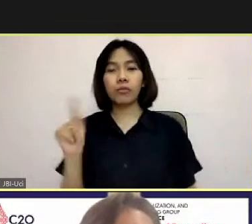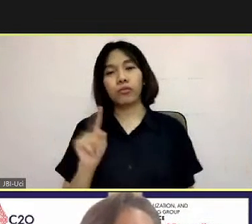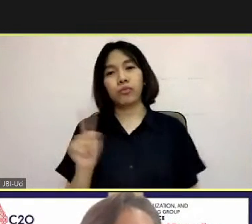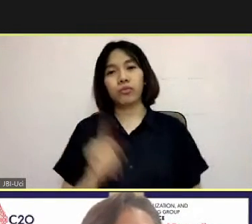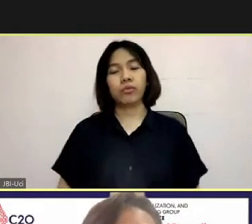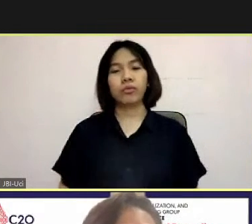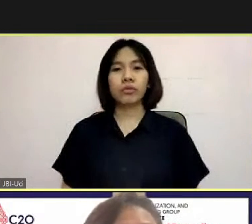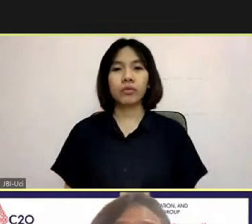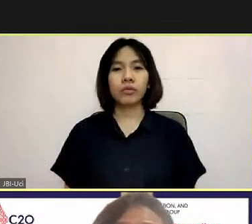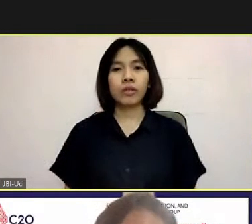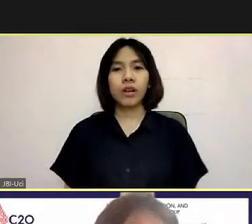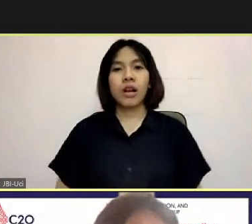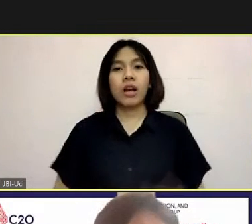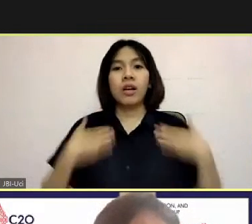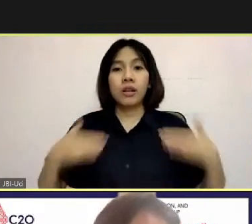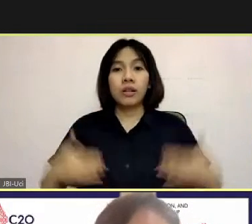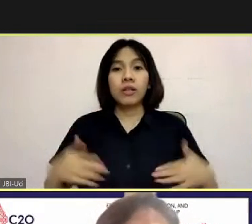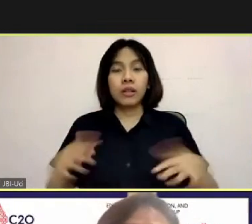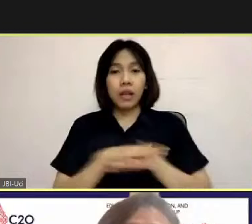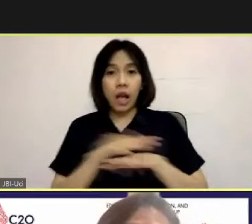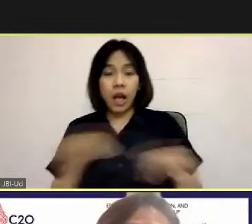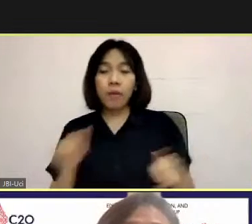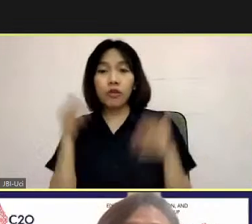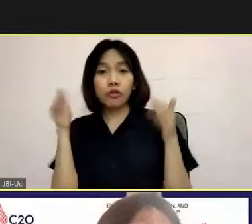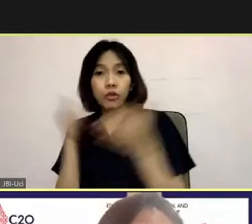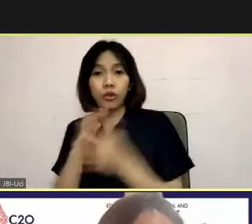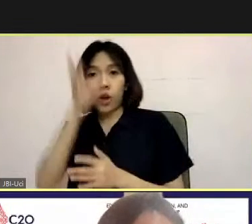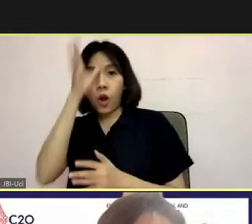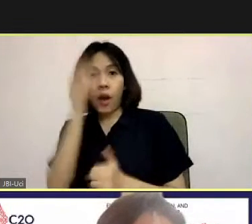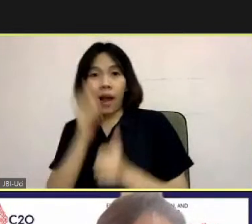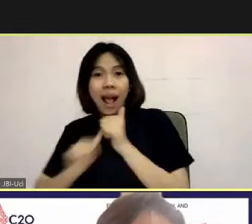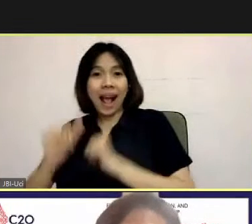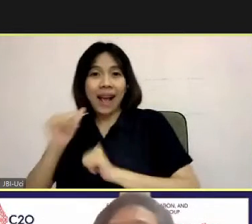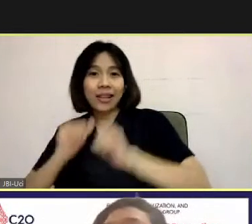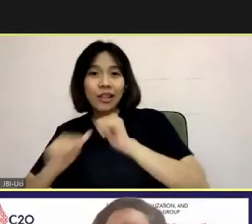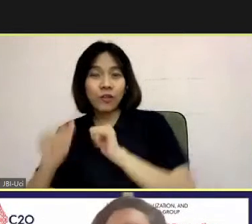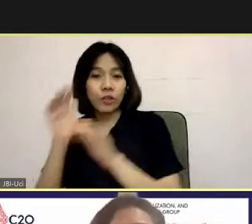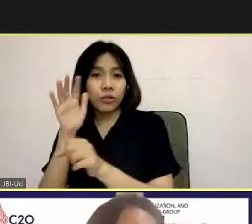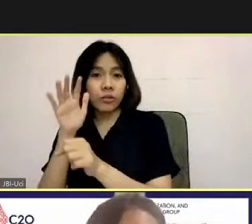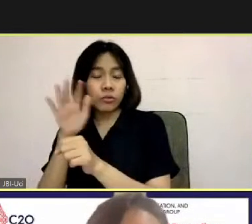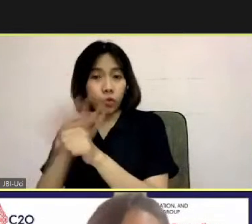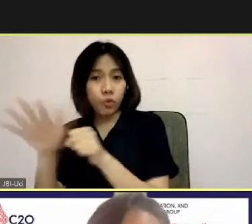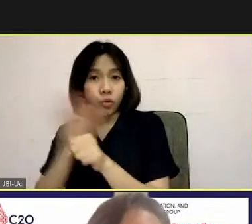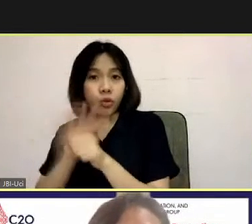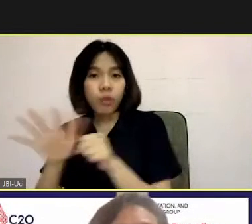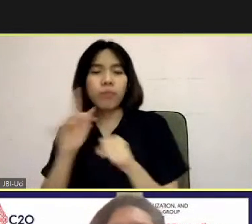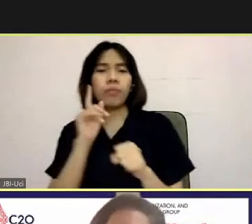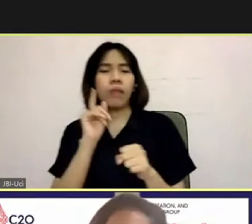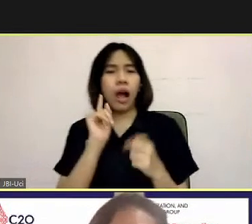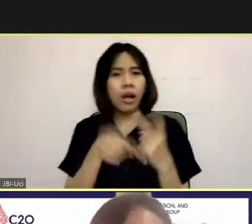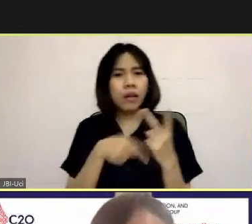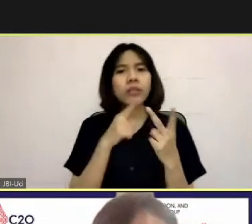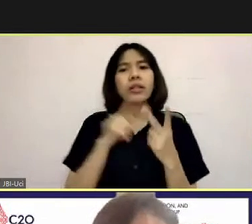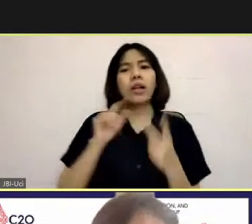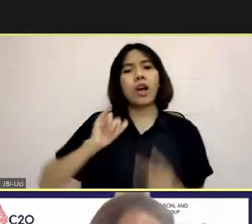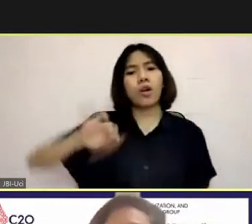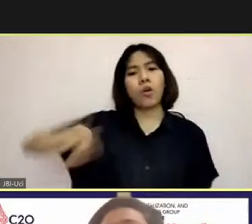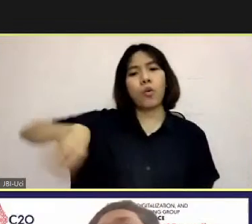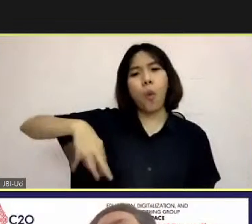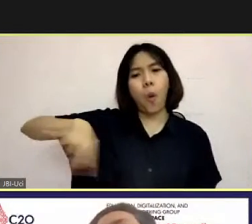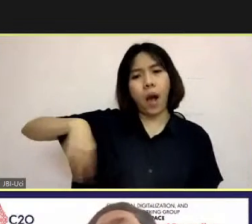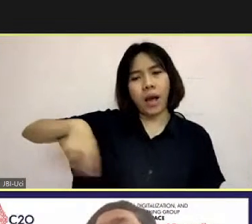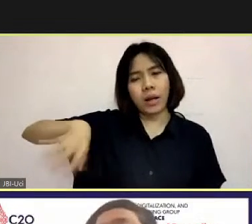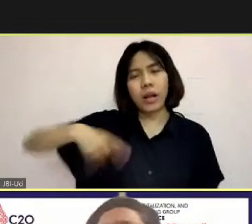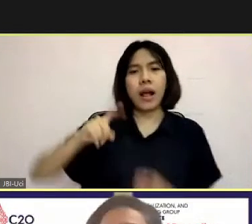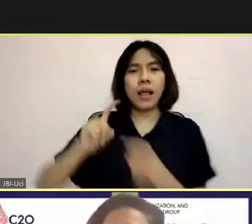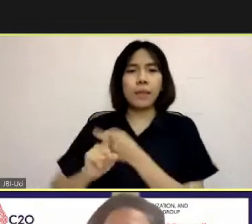protection. So this is not only for the activists, but also for the people who are close to them, like, for example,